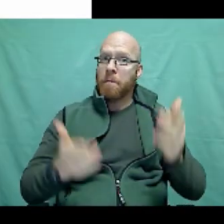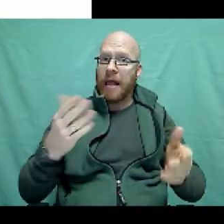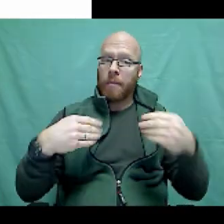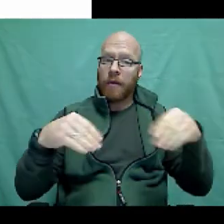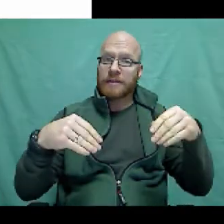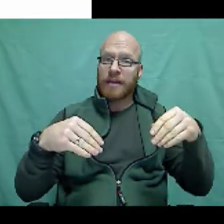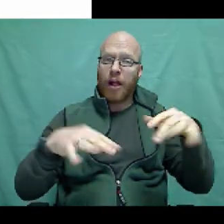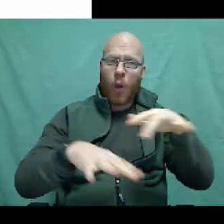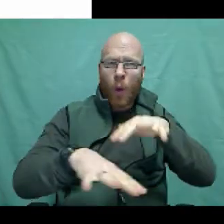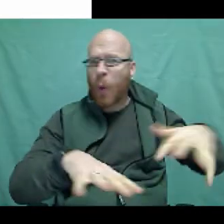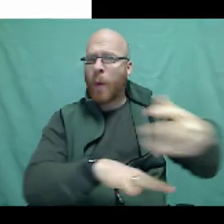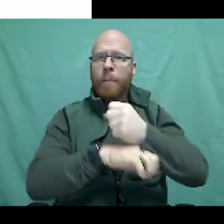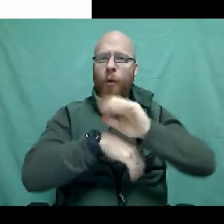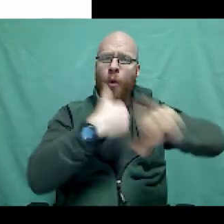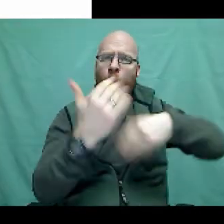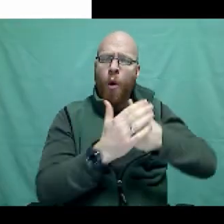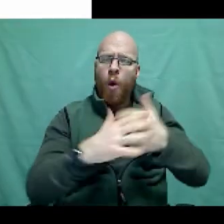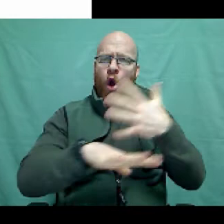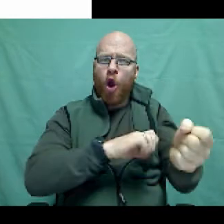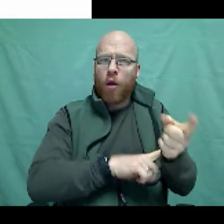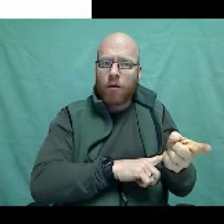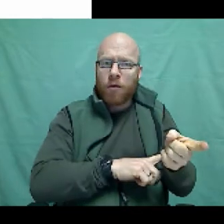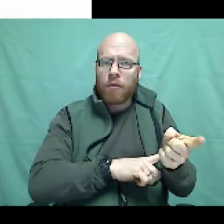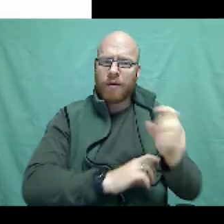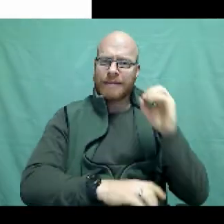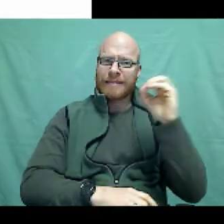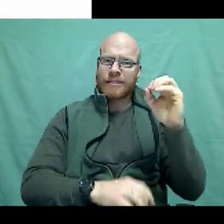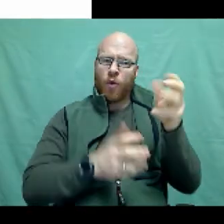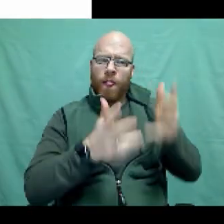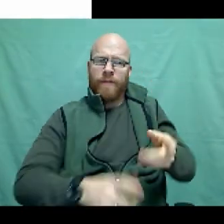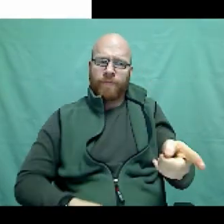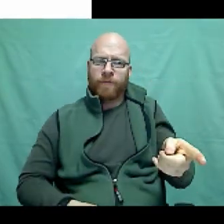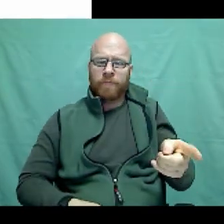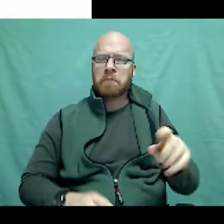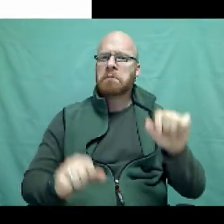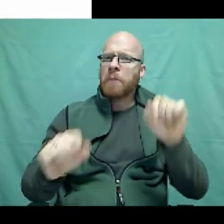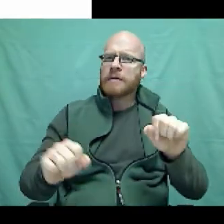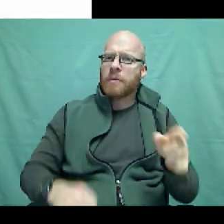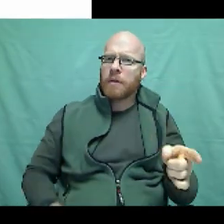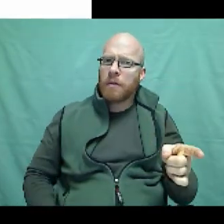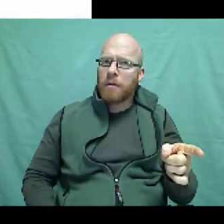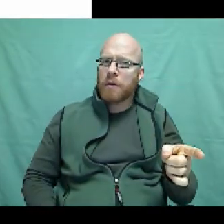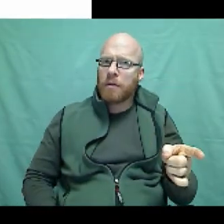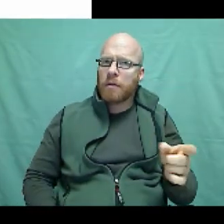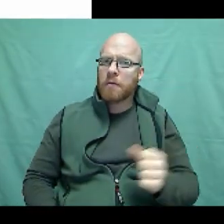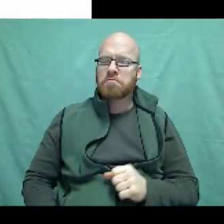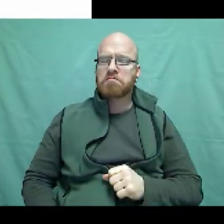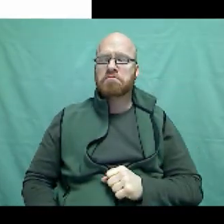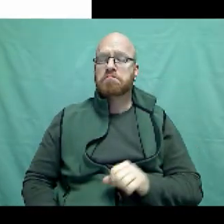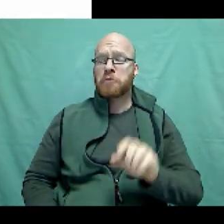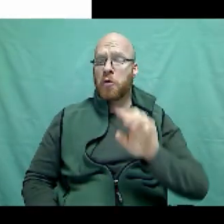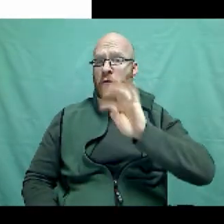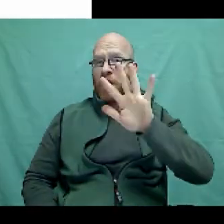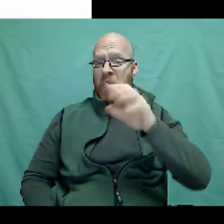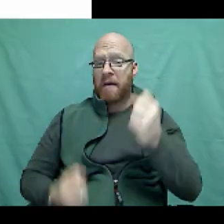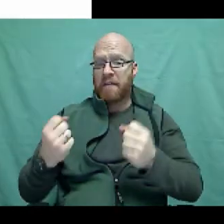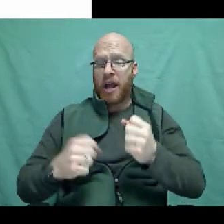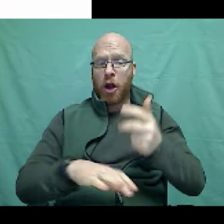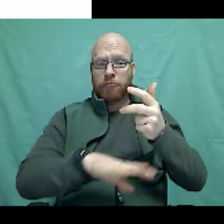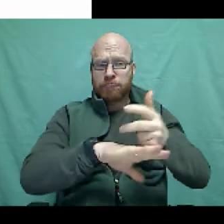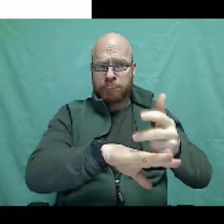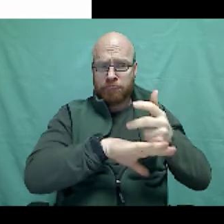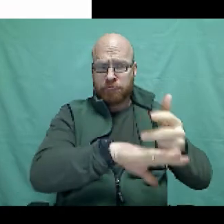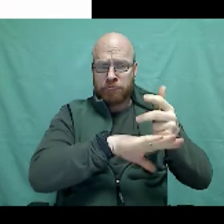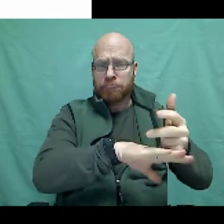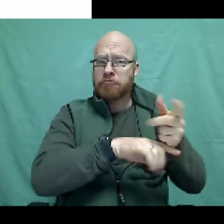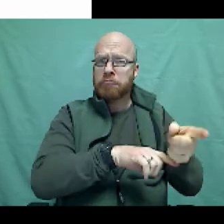the car dealership sold all their cars and they have 0 cars left. That's a possible answer. 45